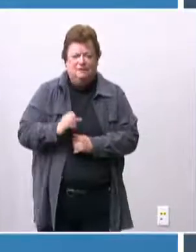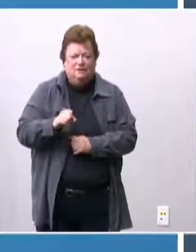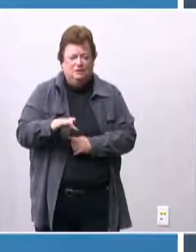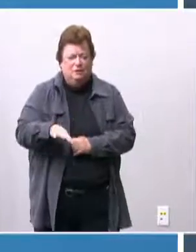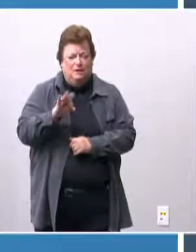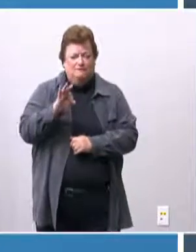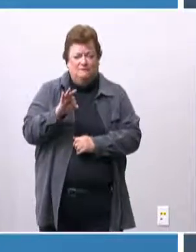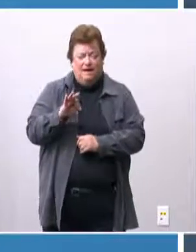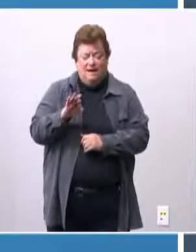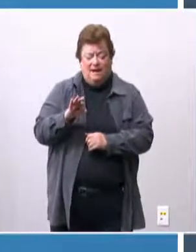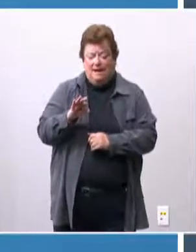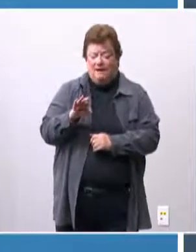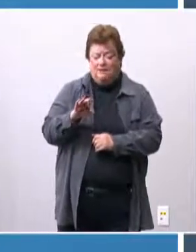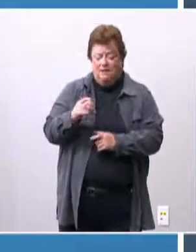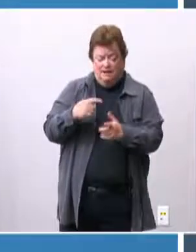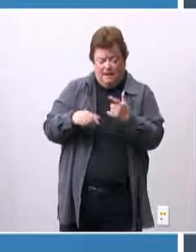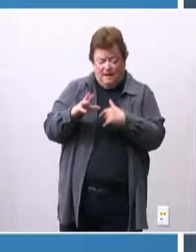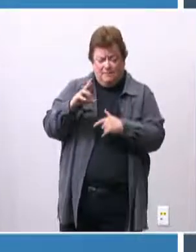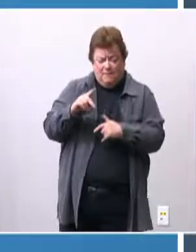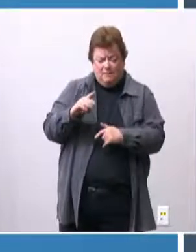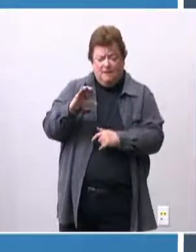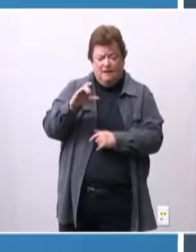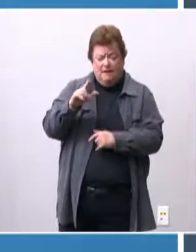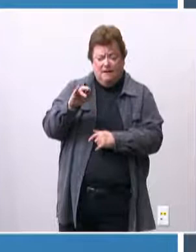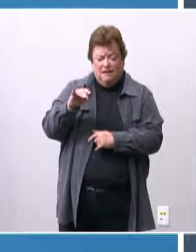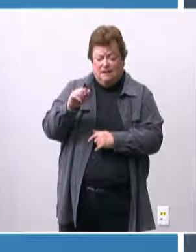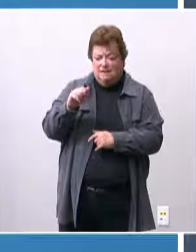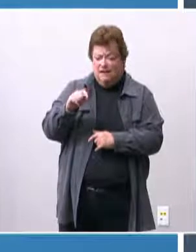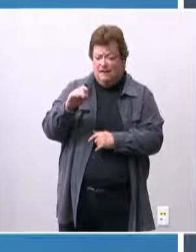find upcoming clinics at the